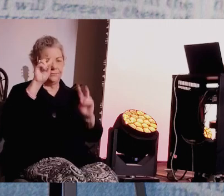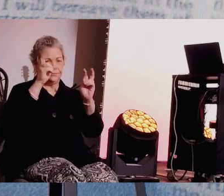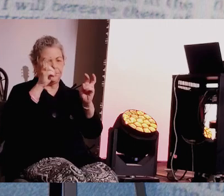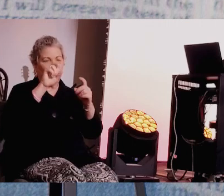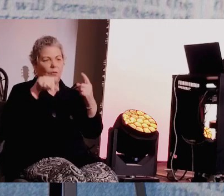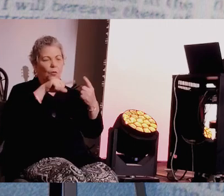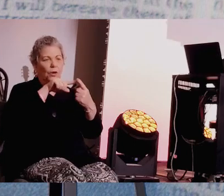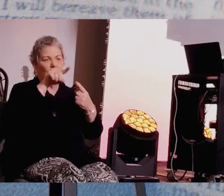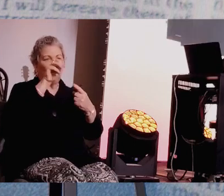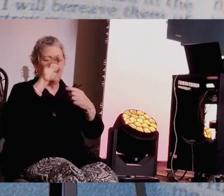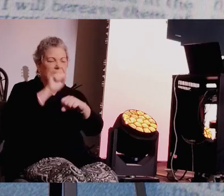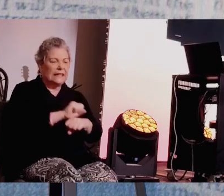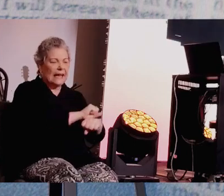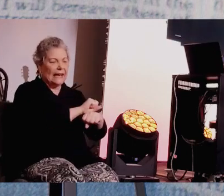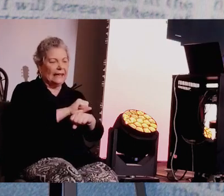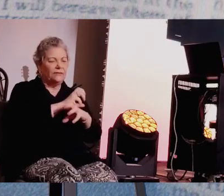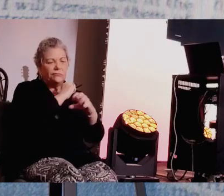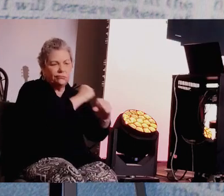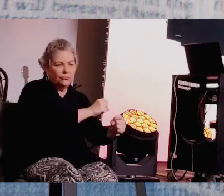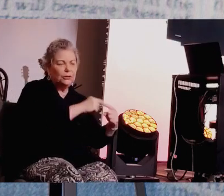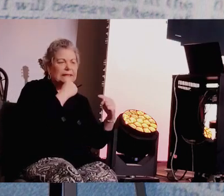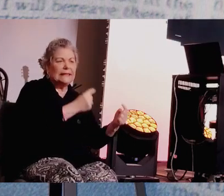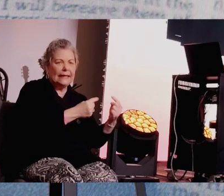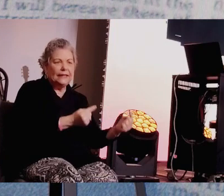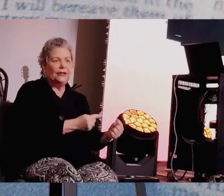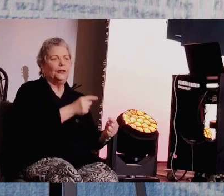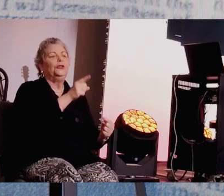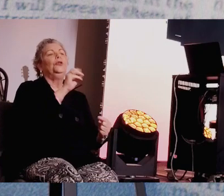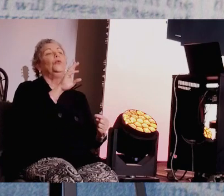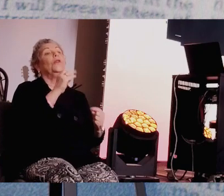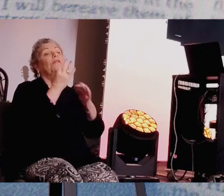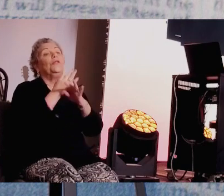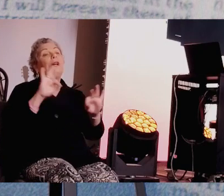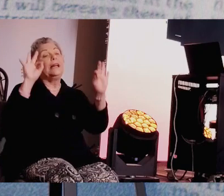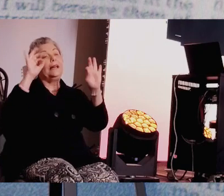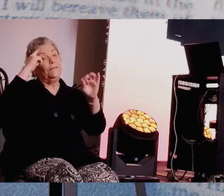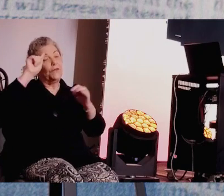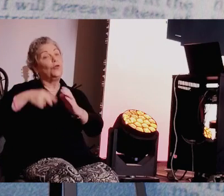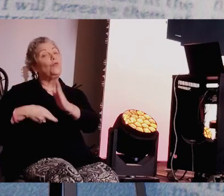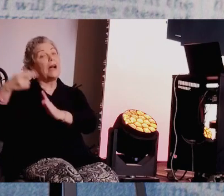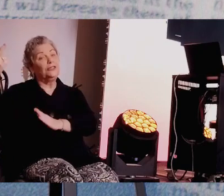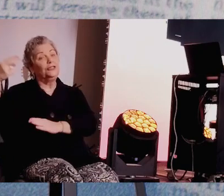When you were slaves of sin, you were free in regard to righteousness.